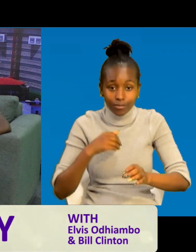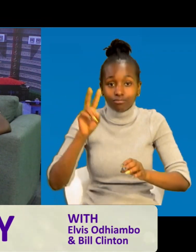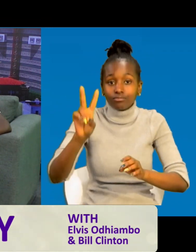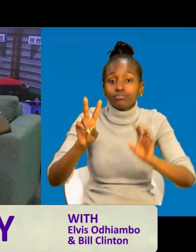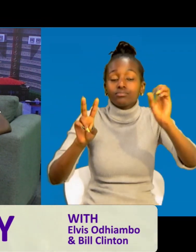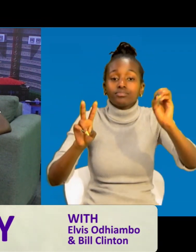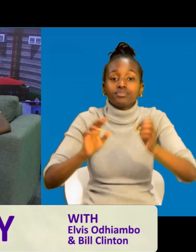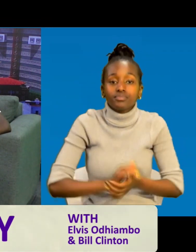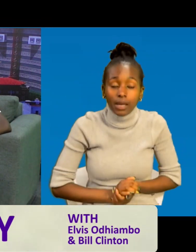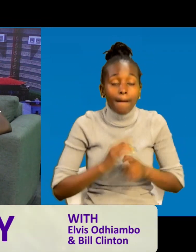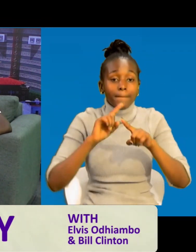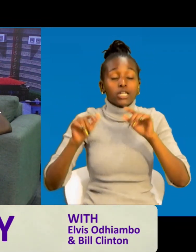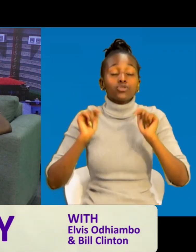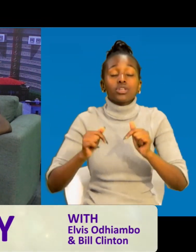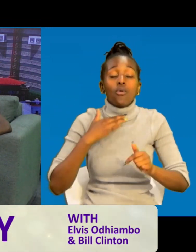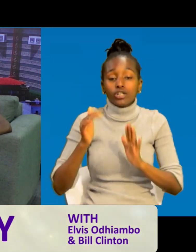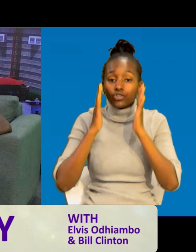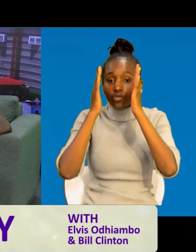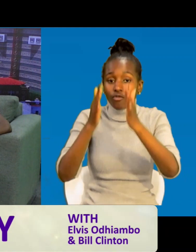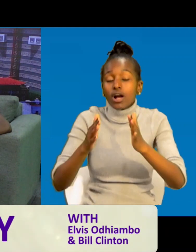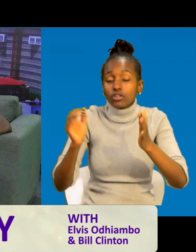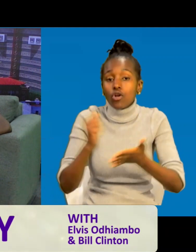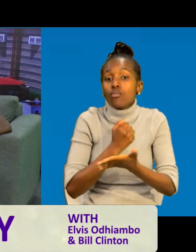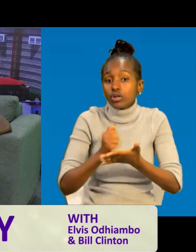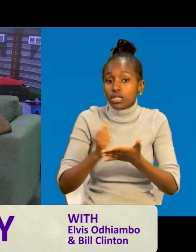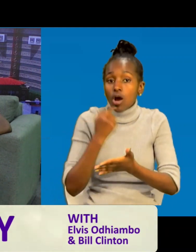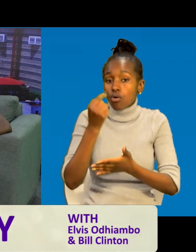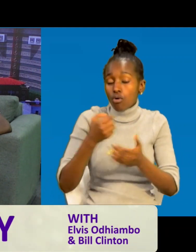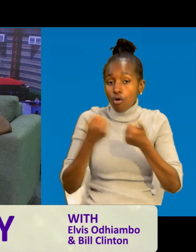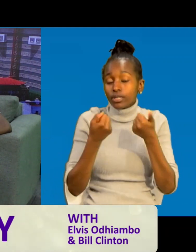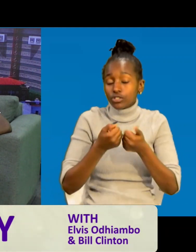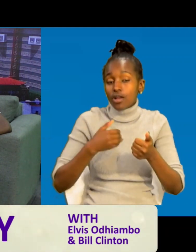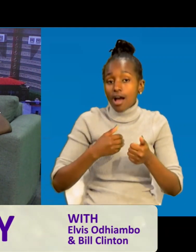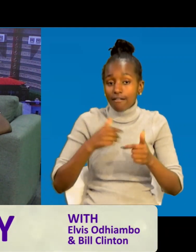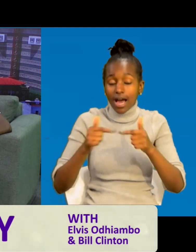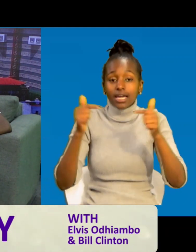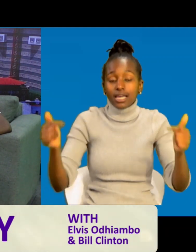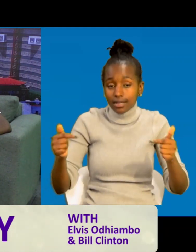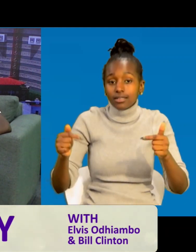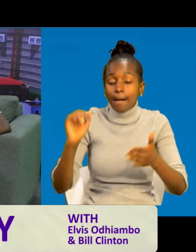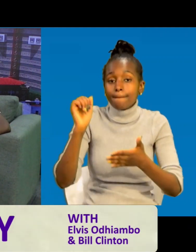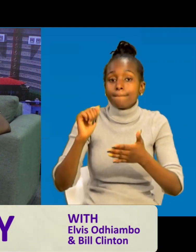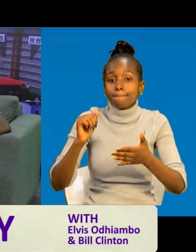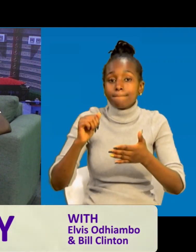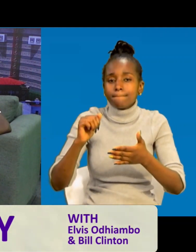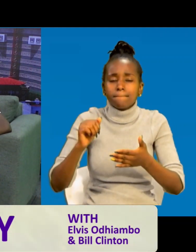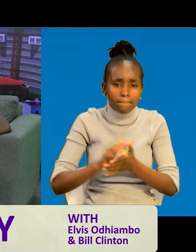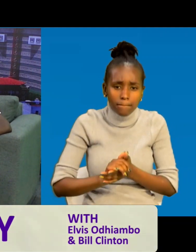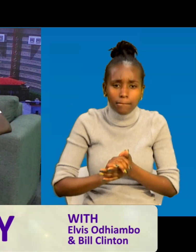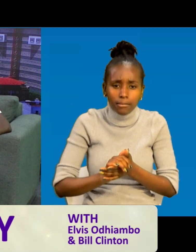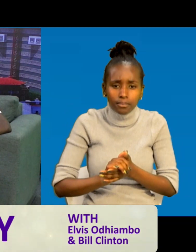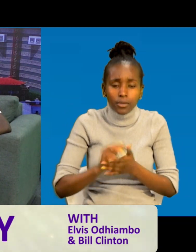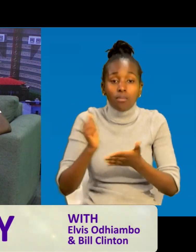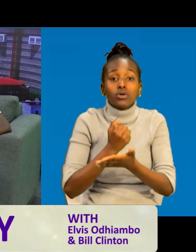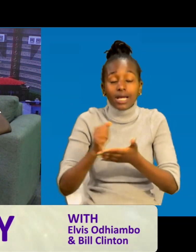on title leaders, Posta Rangers. They are in action away against FC Leopards. Is this a chance for them to try and